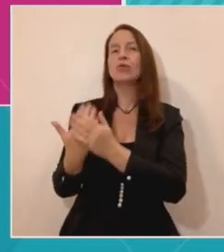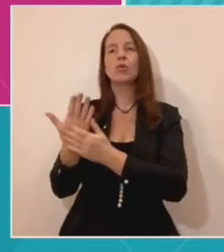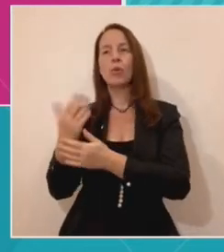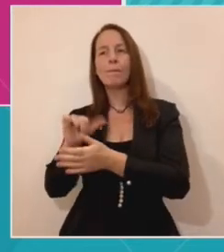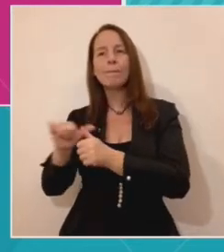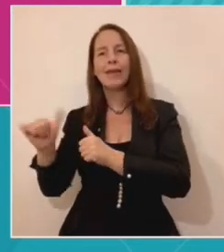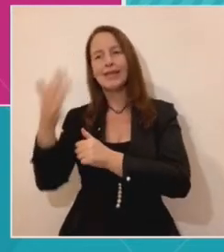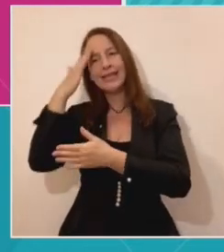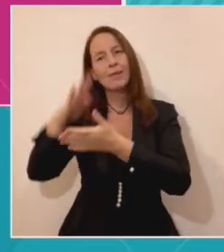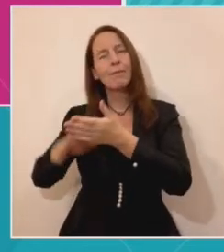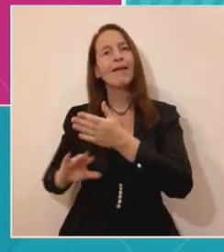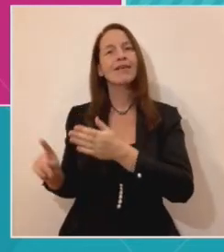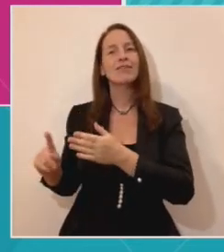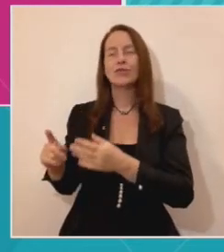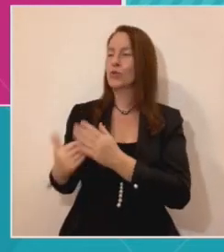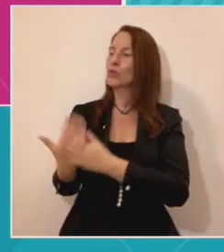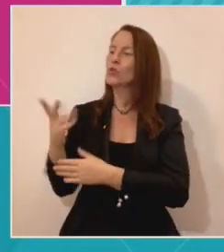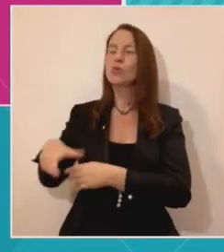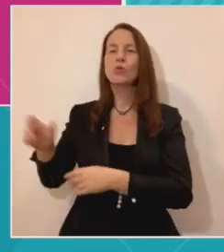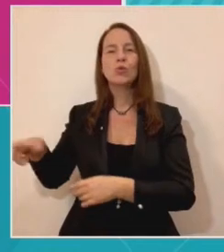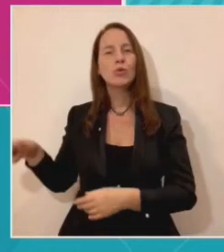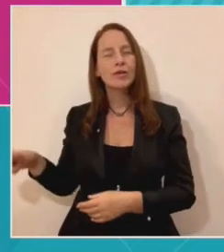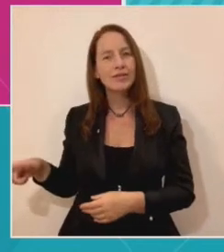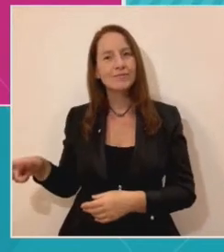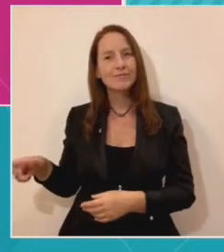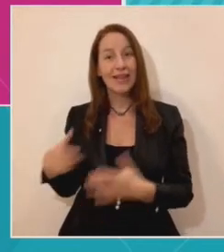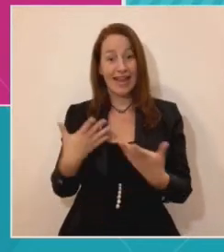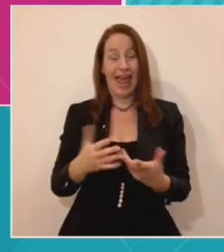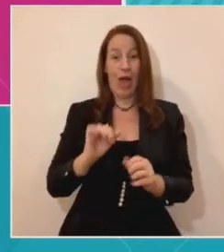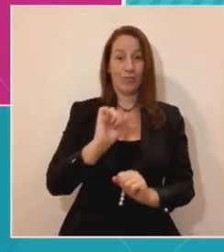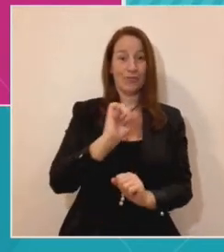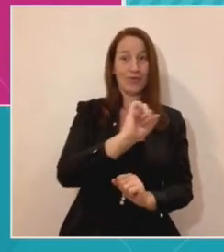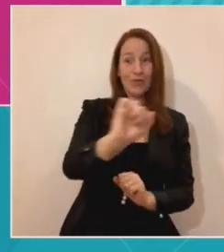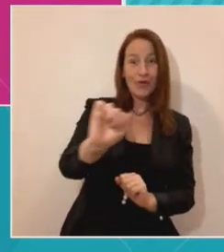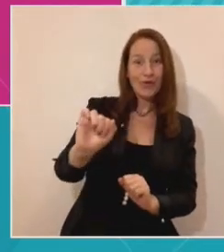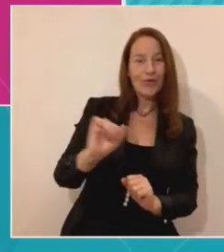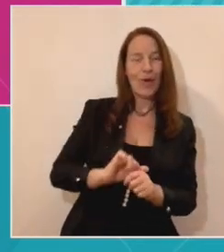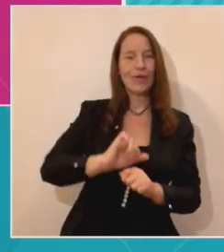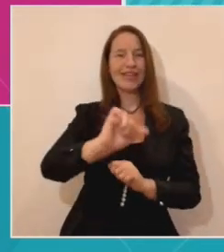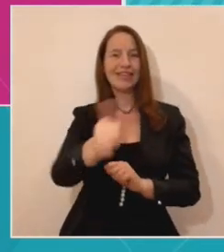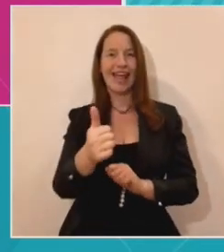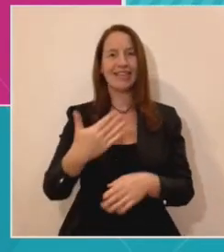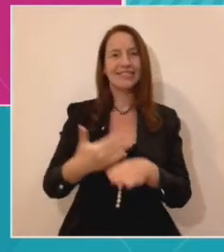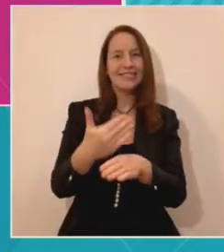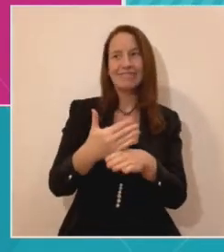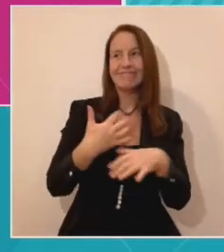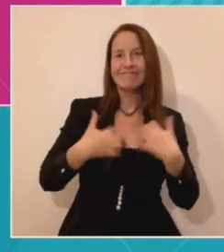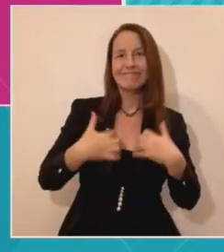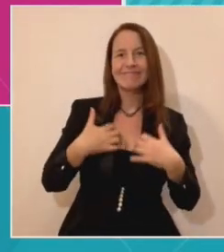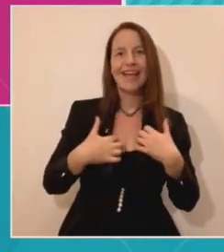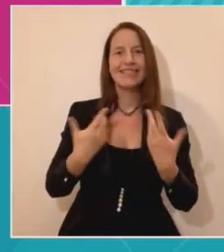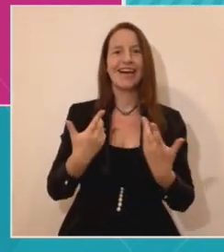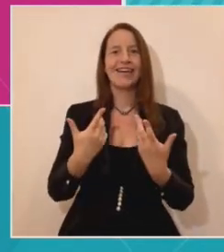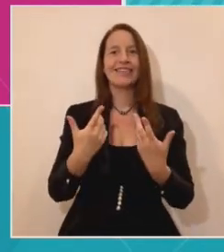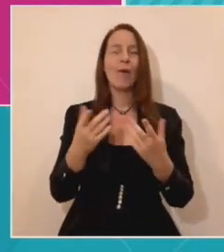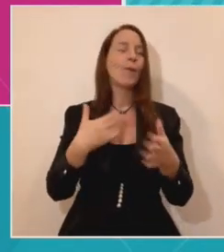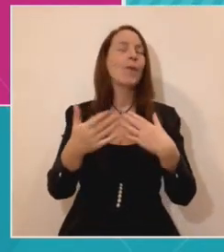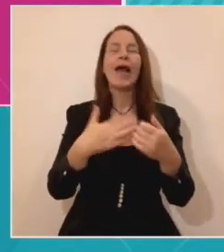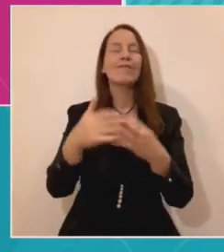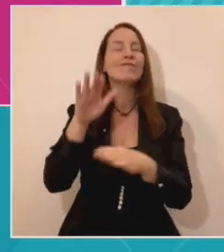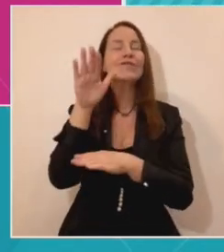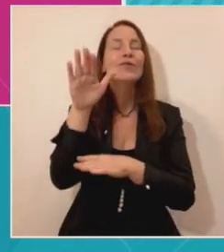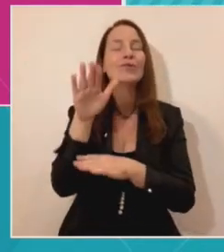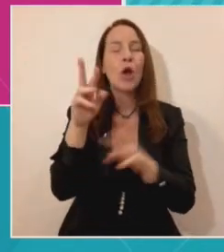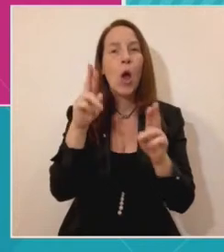Now, it's time for you to move on to your next adventure. Whatever the future holds, I hope you will always remember your time at the University of